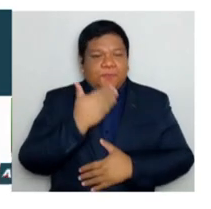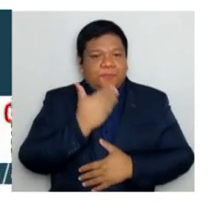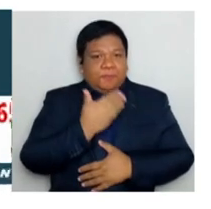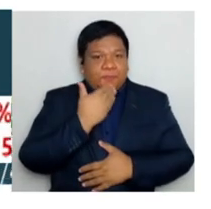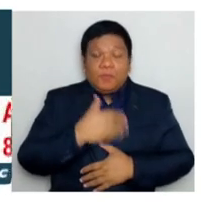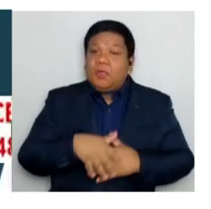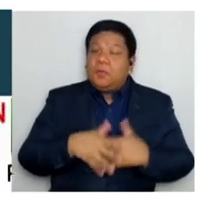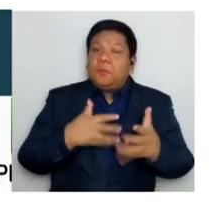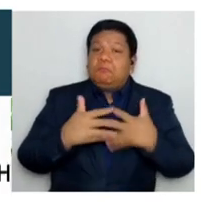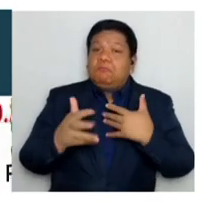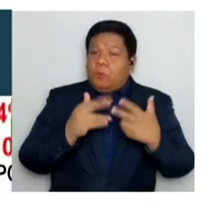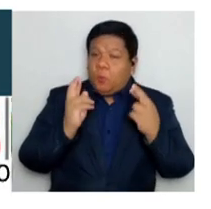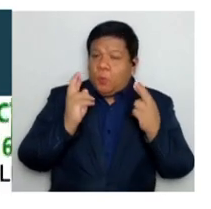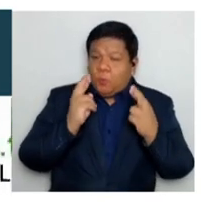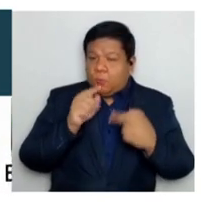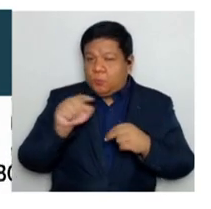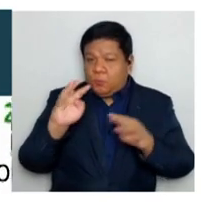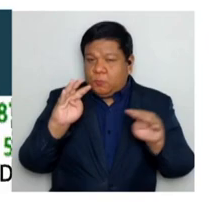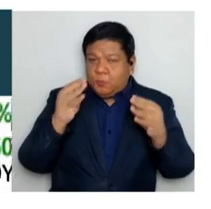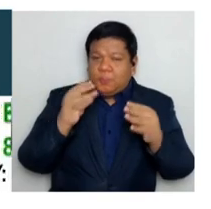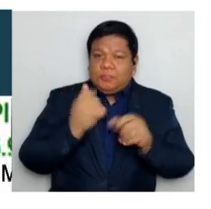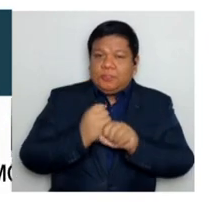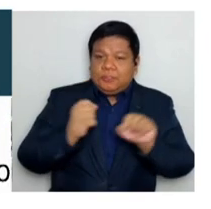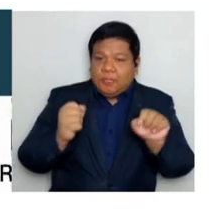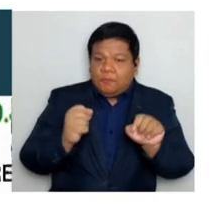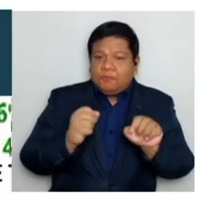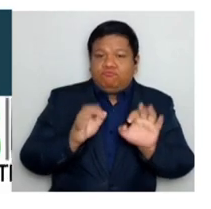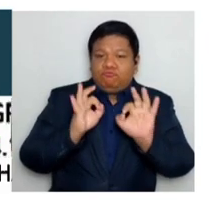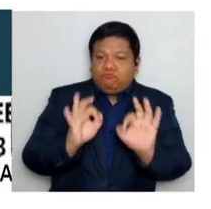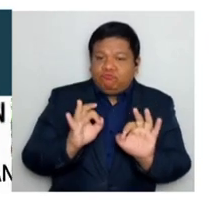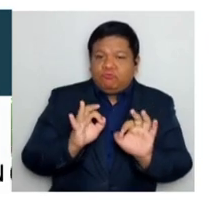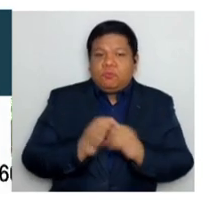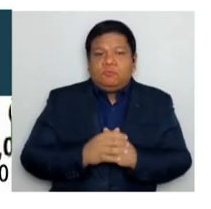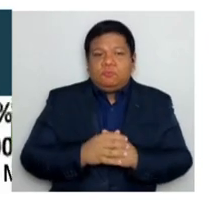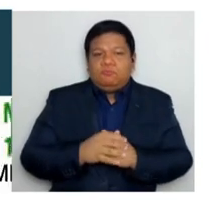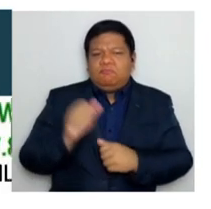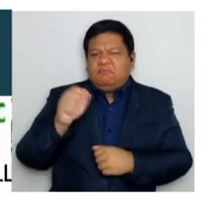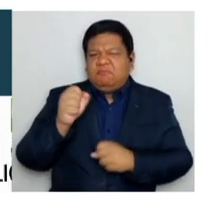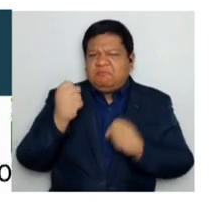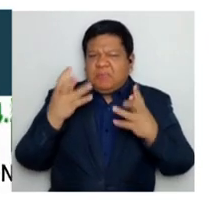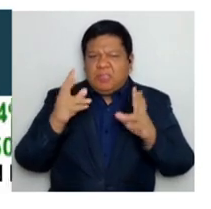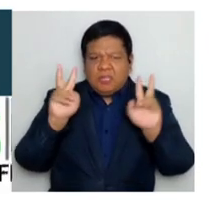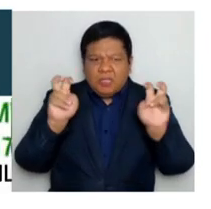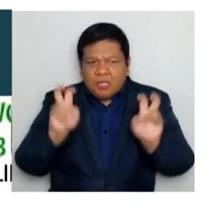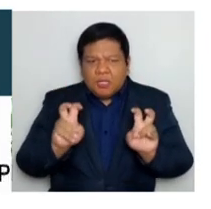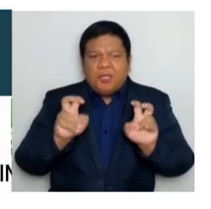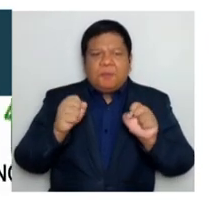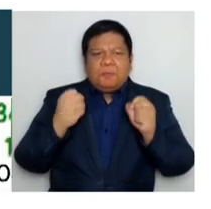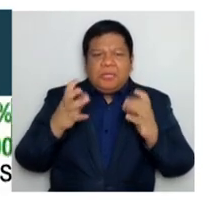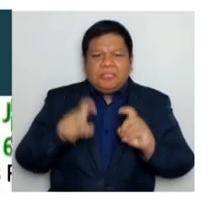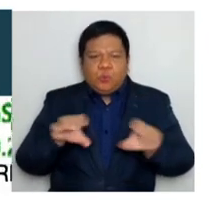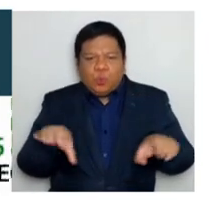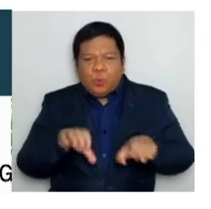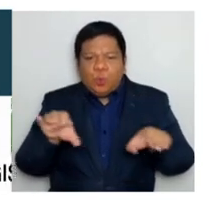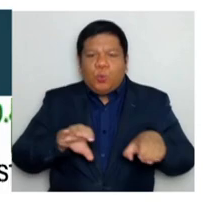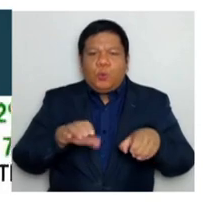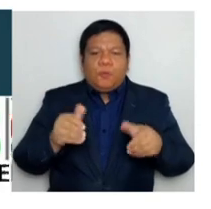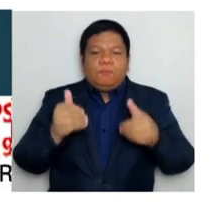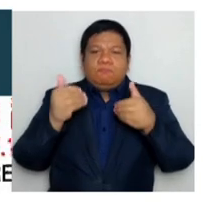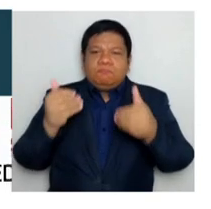everyone watching are safe and sound. Yes, ang daming pag-uusapan, ang daming dapat gawin. Diretso na ako